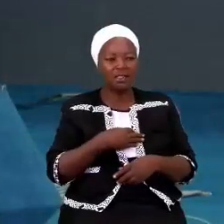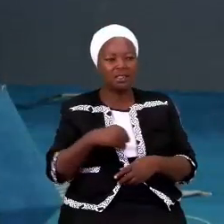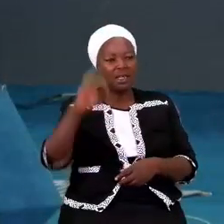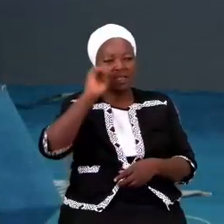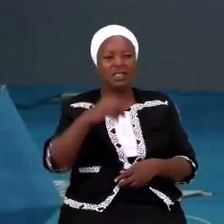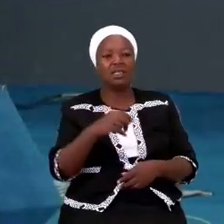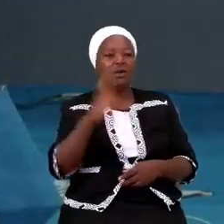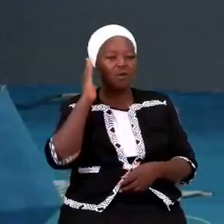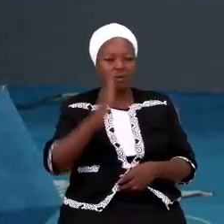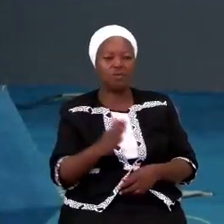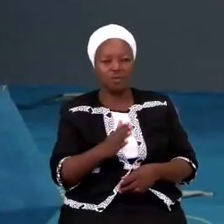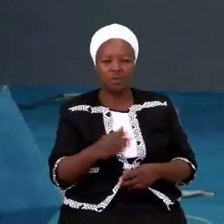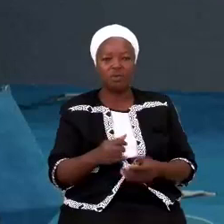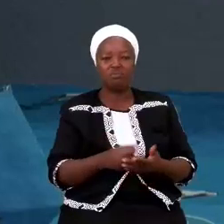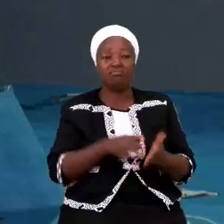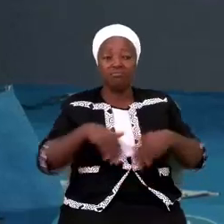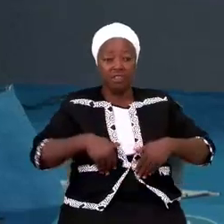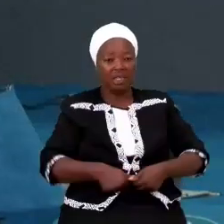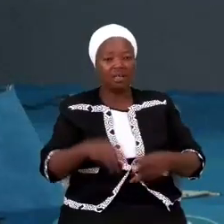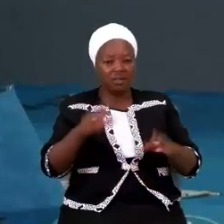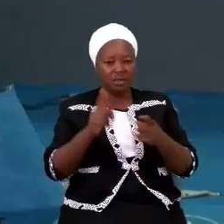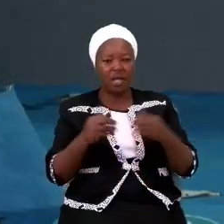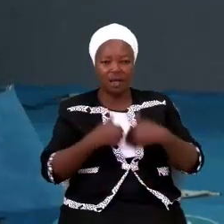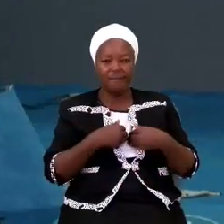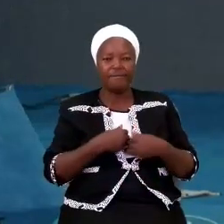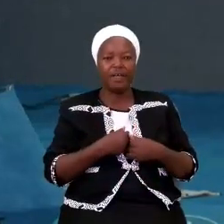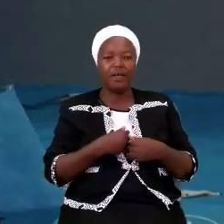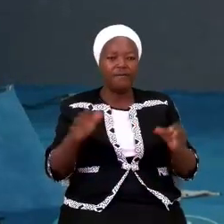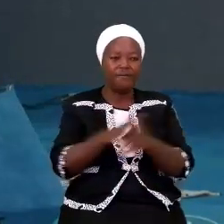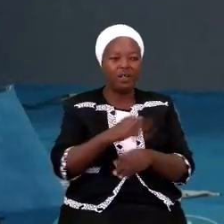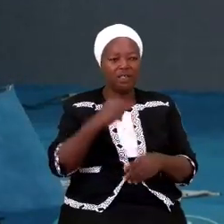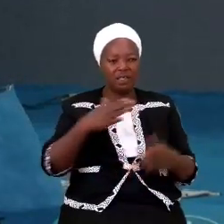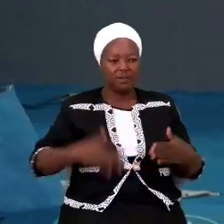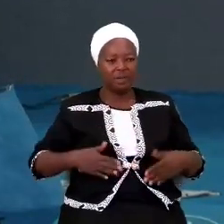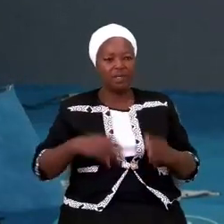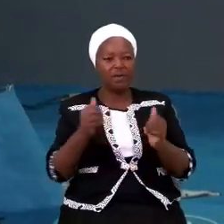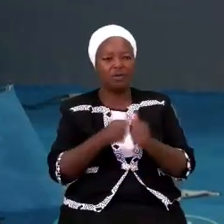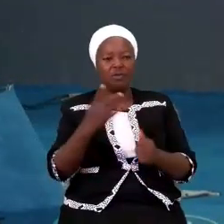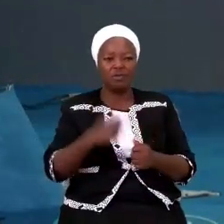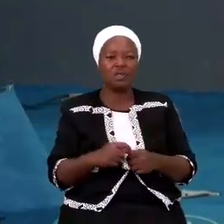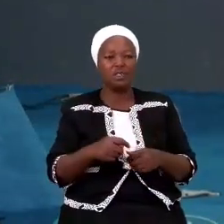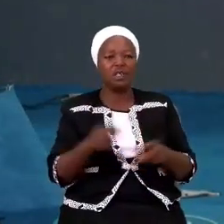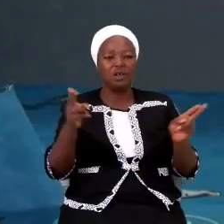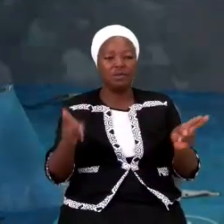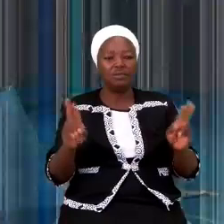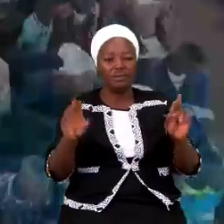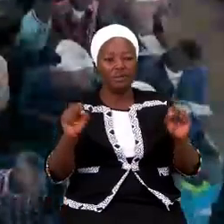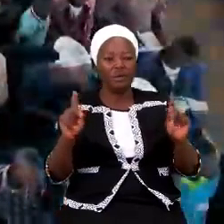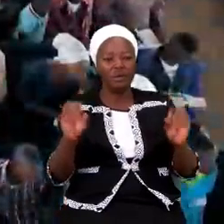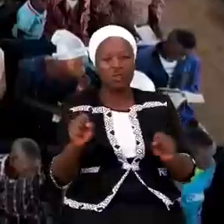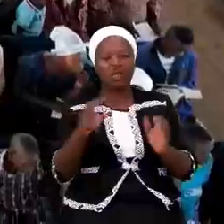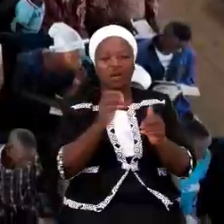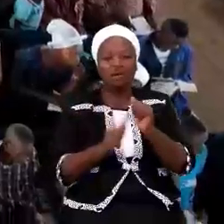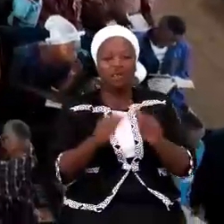did eat, and no man gave unto him. Things were very bad. That's the condition of the